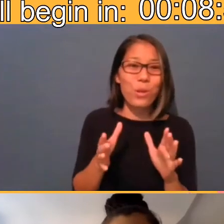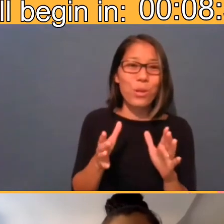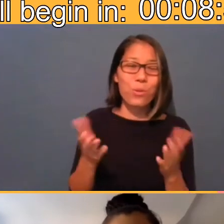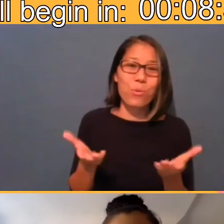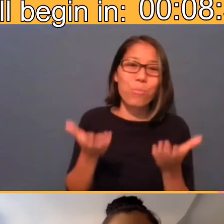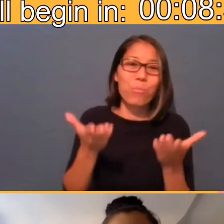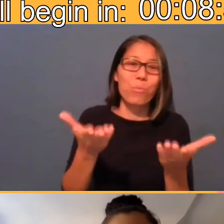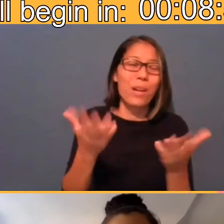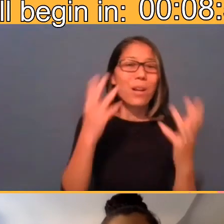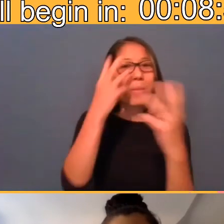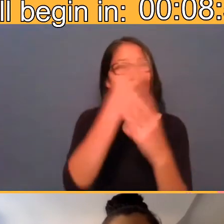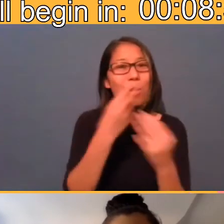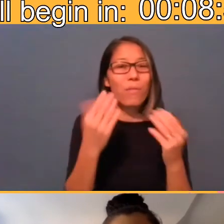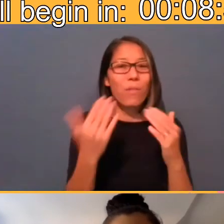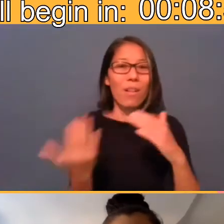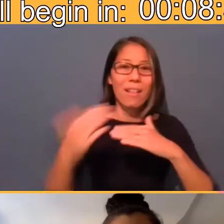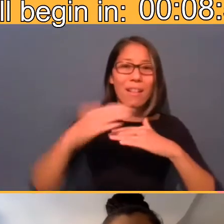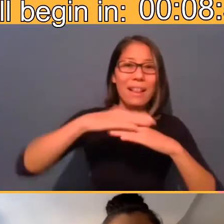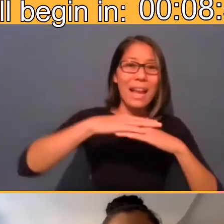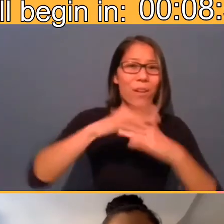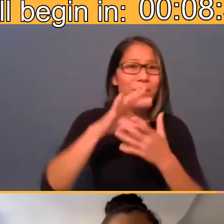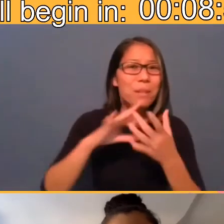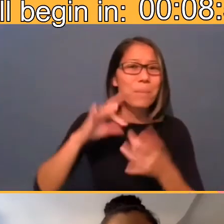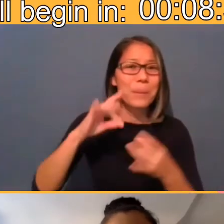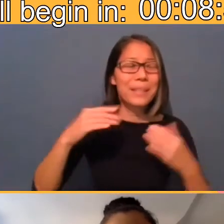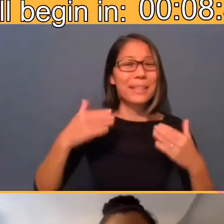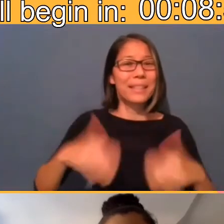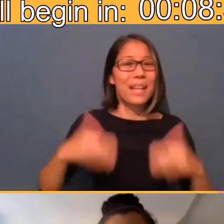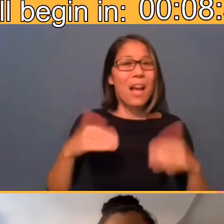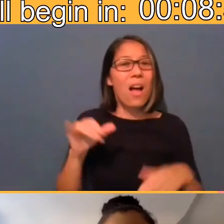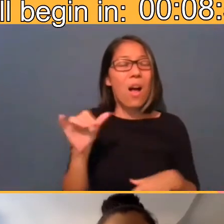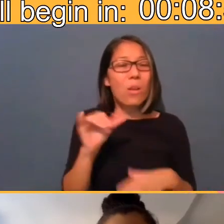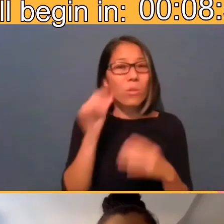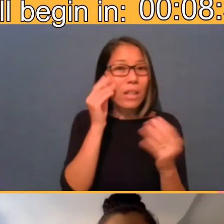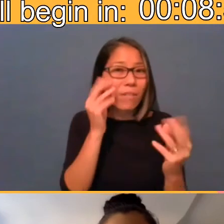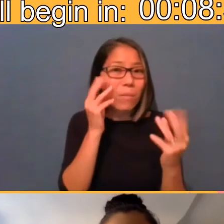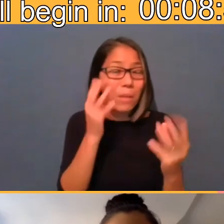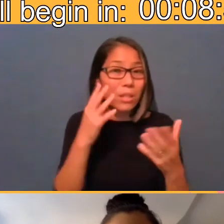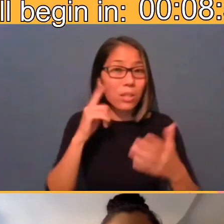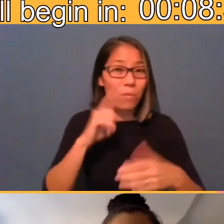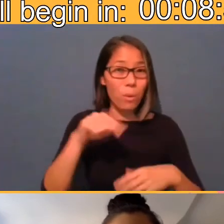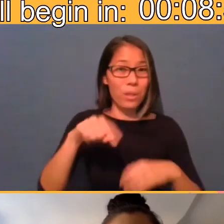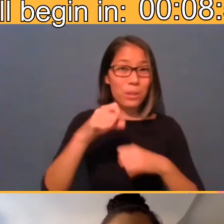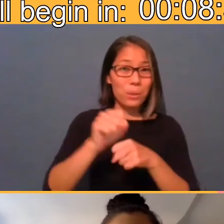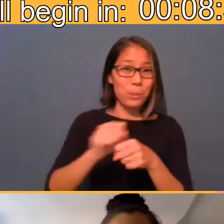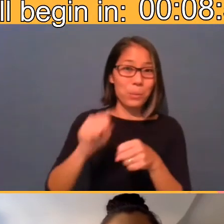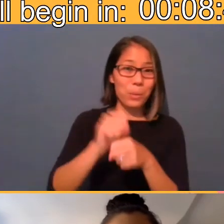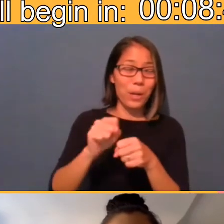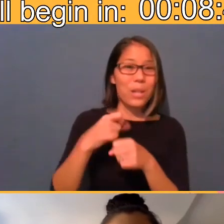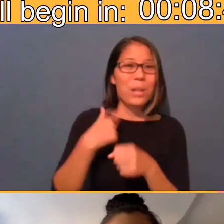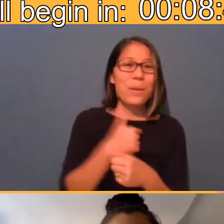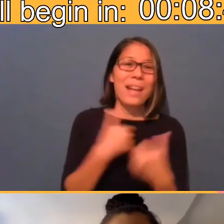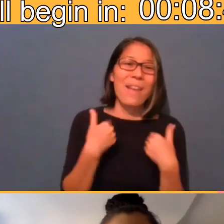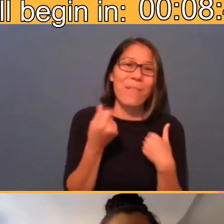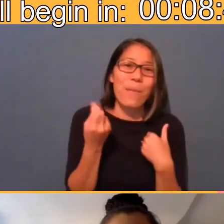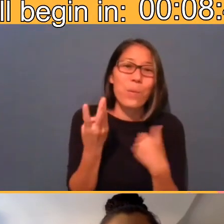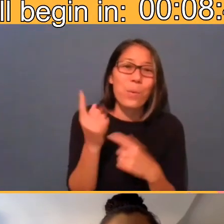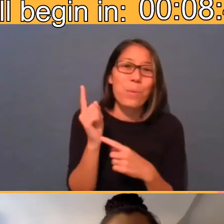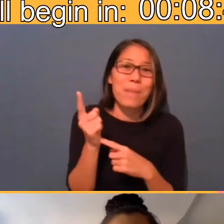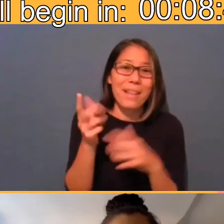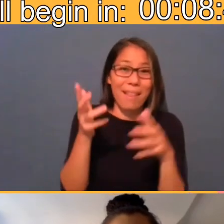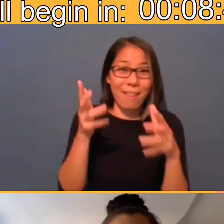such a beautiful layer of spirit as well as information to the work. We just have a few minutes